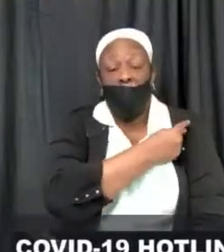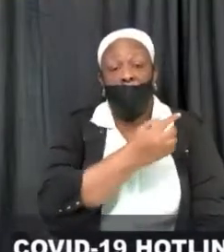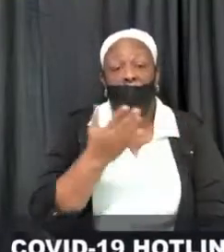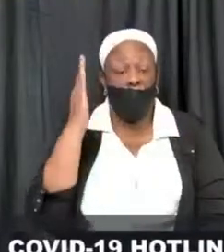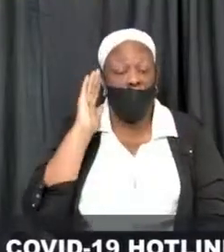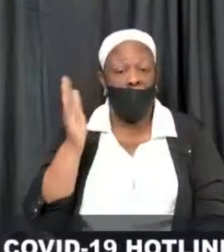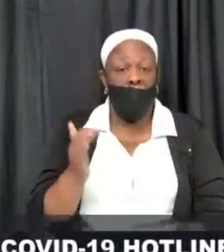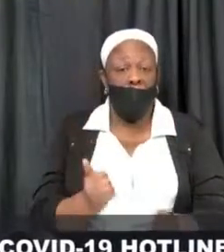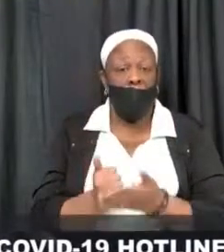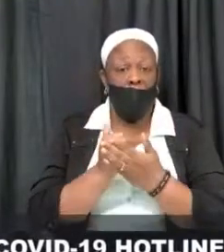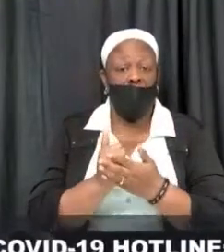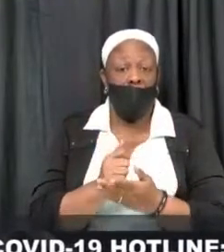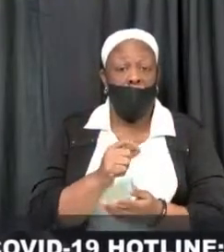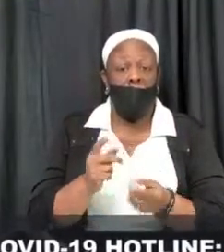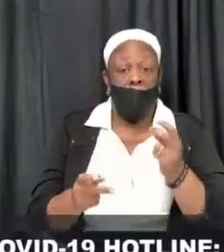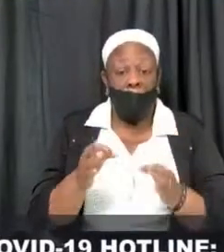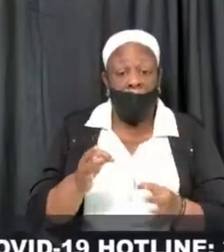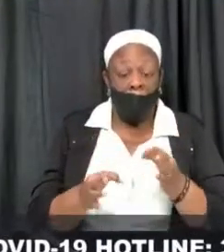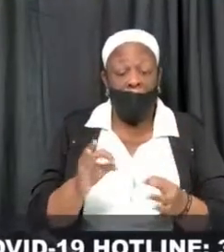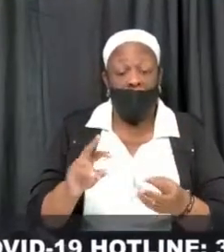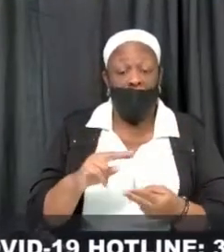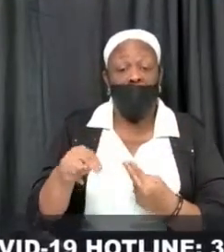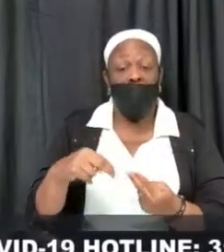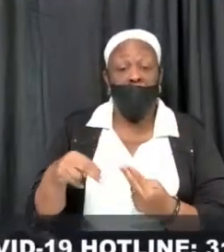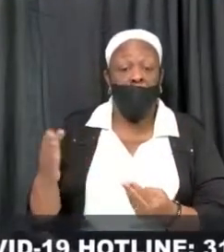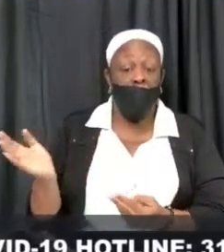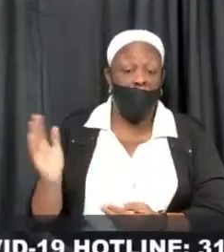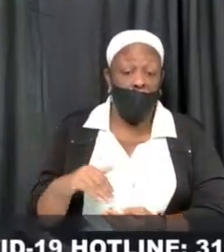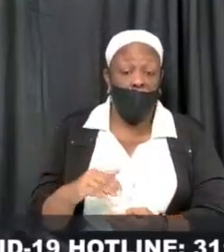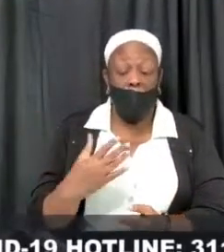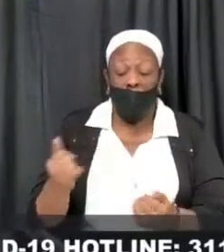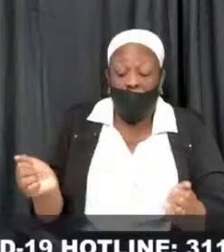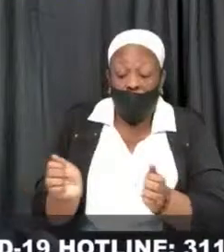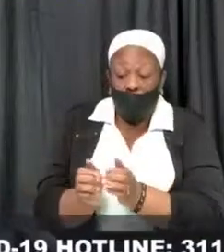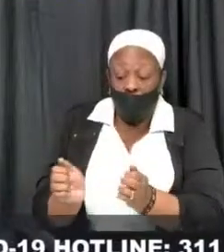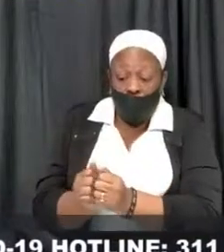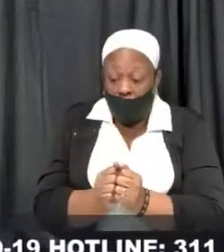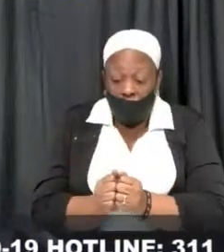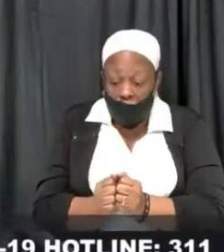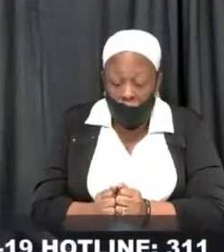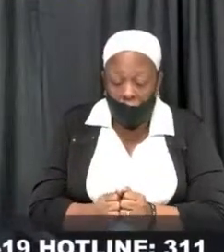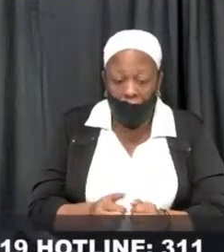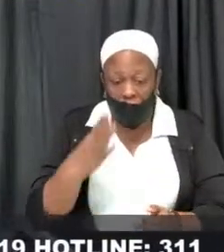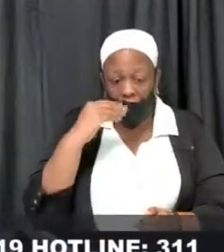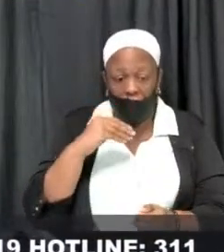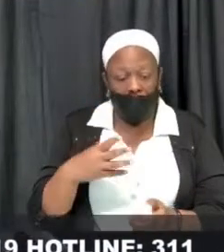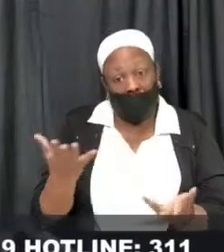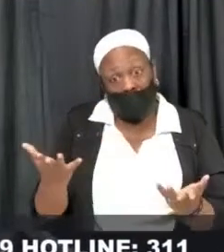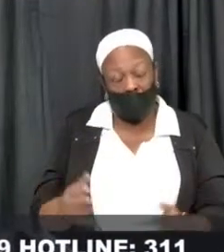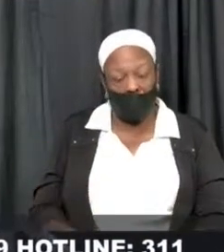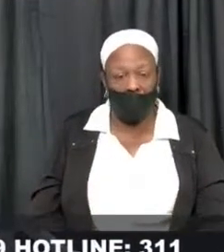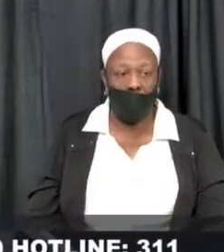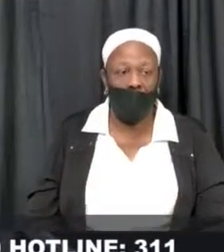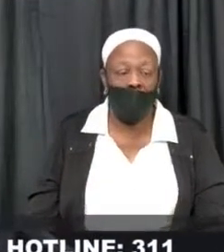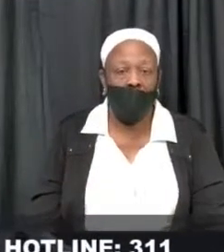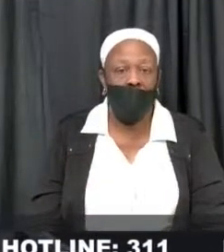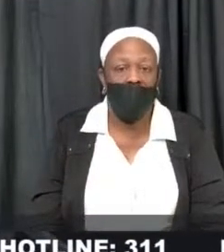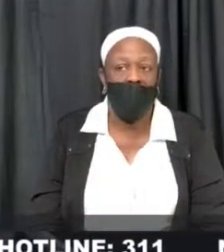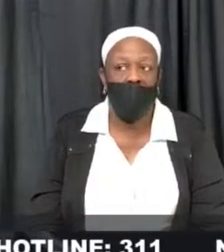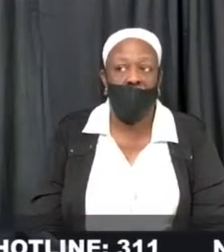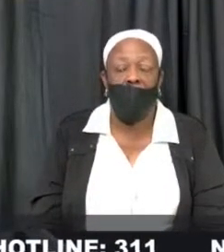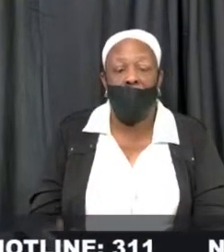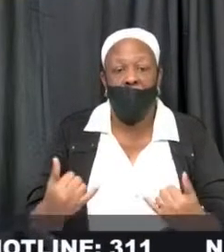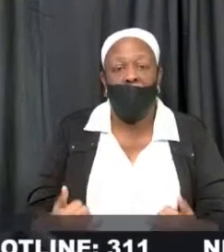Thank you very much, Mr. Samuel. We now come to the question and answer